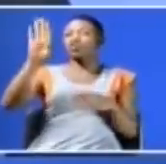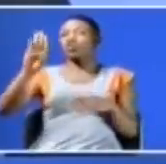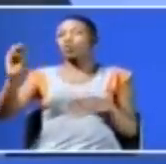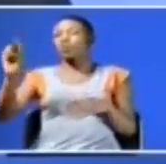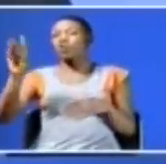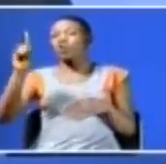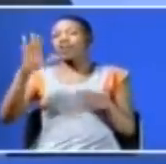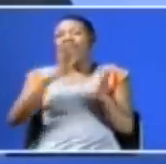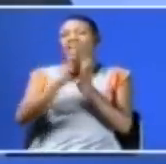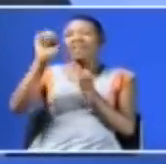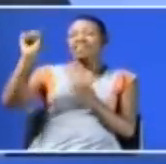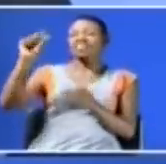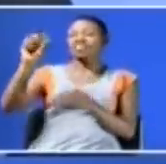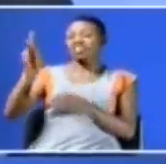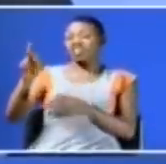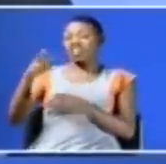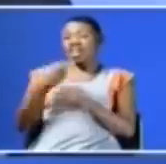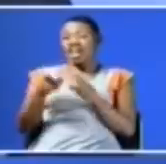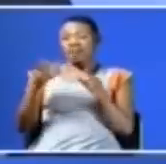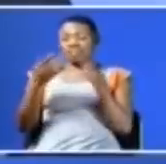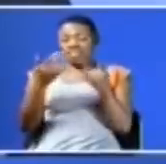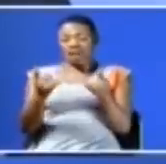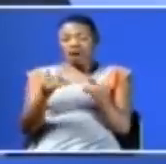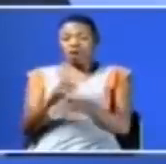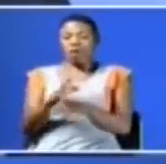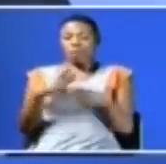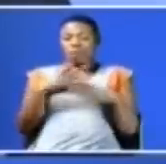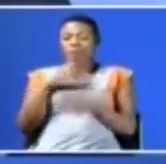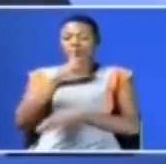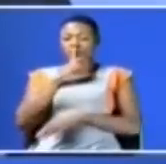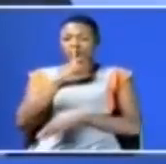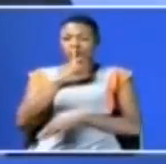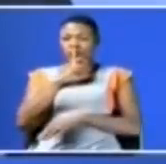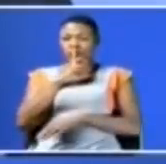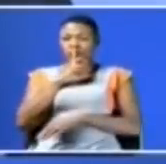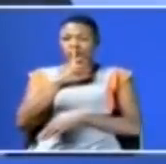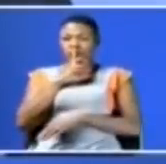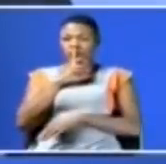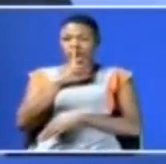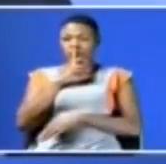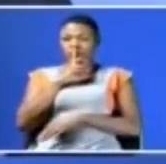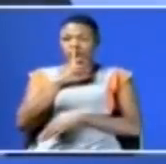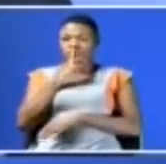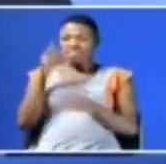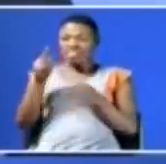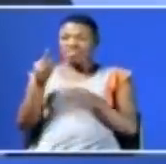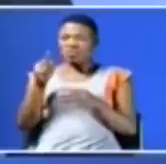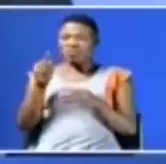campaigns, and now silence on those issues. So is it a legitimate question when people want